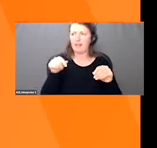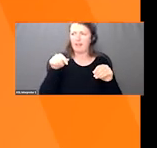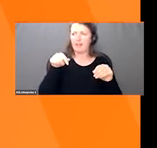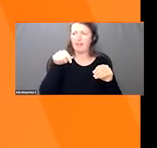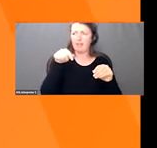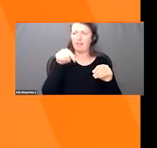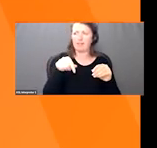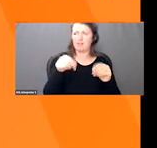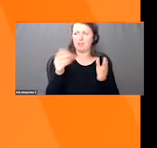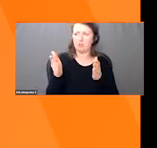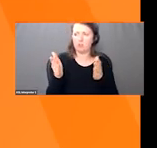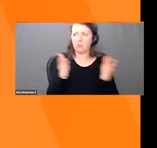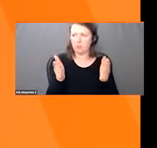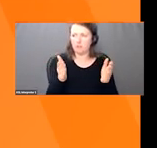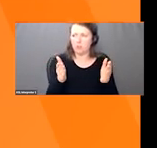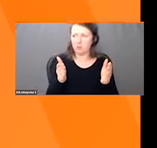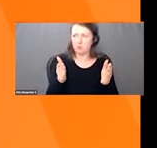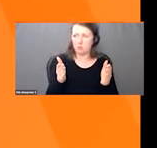typically